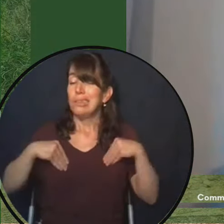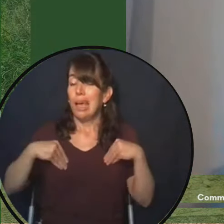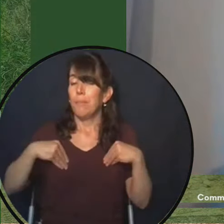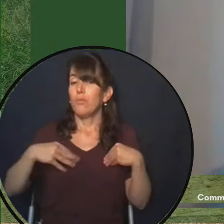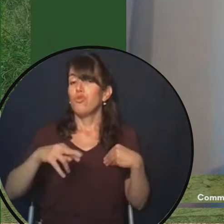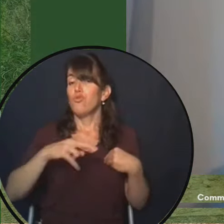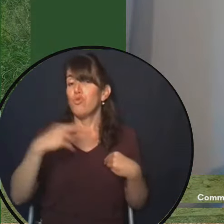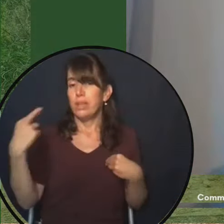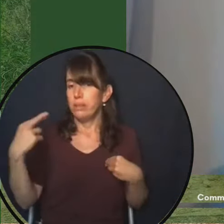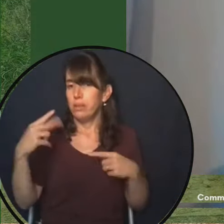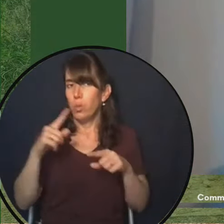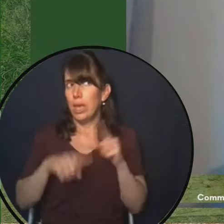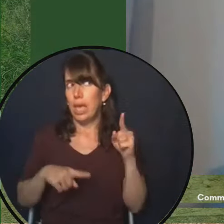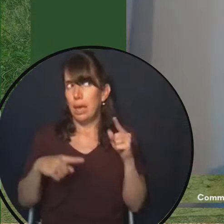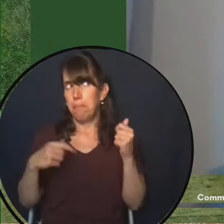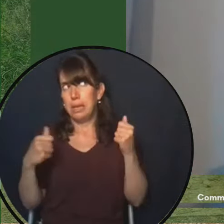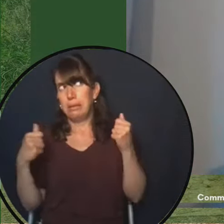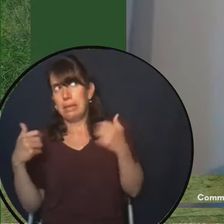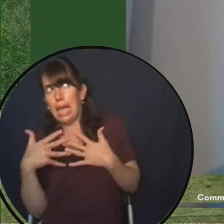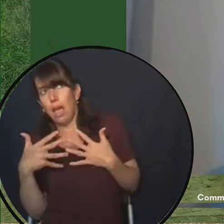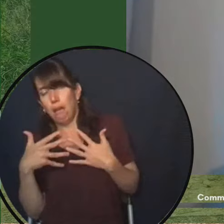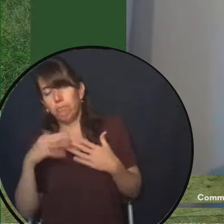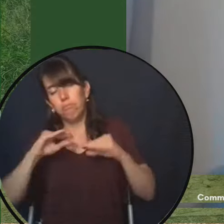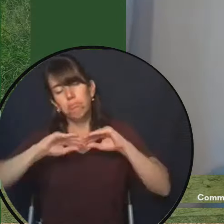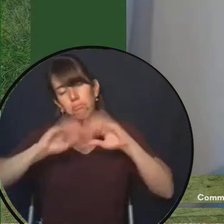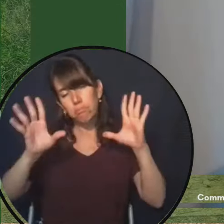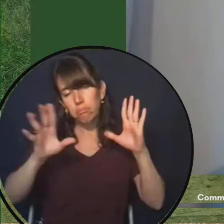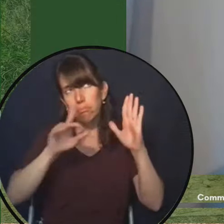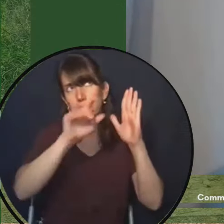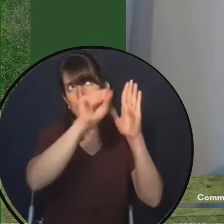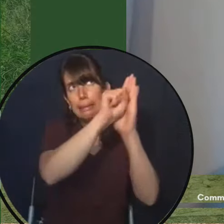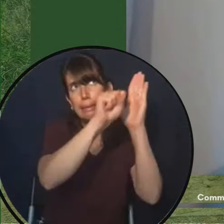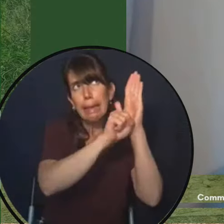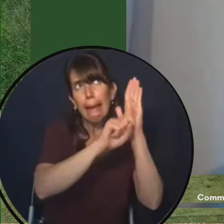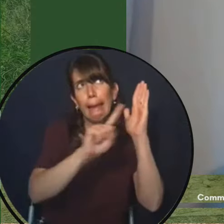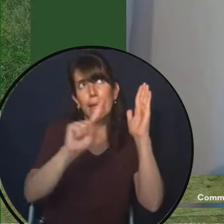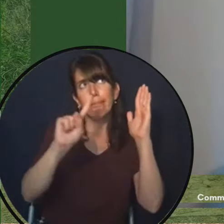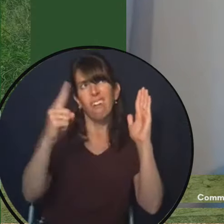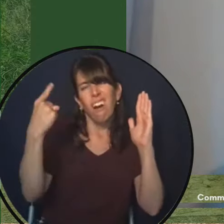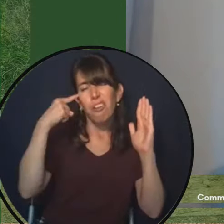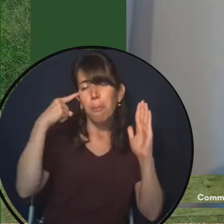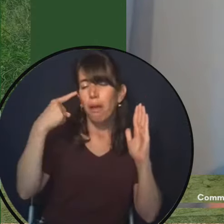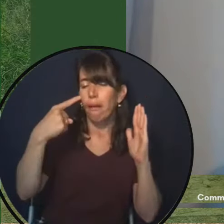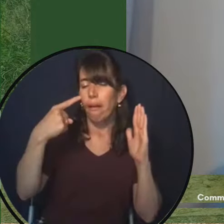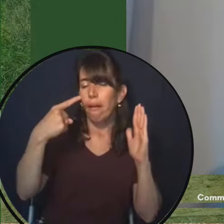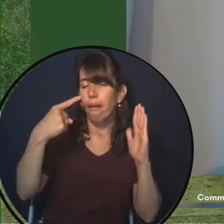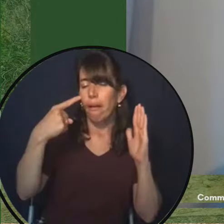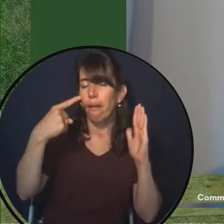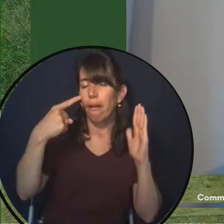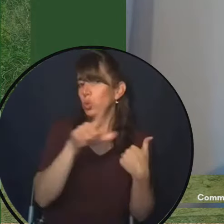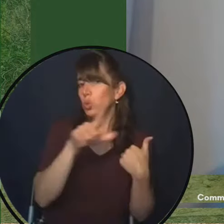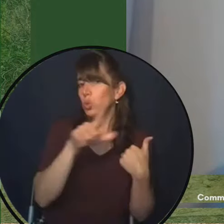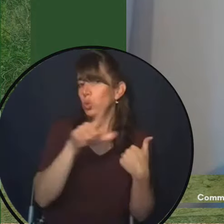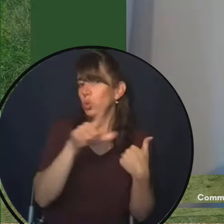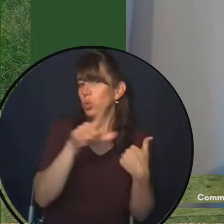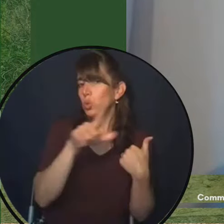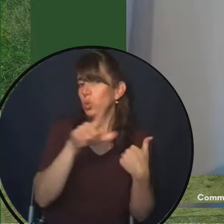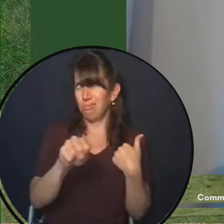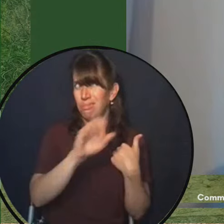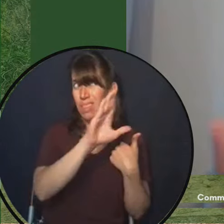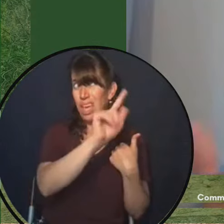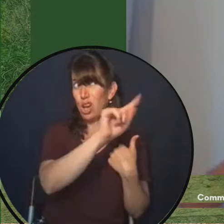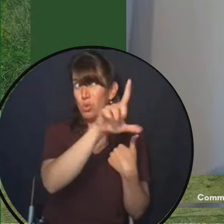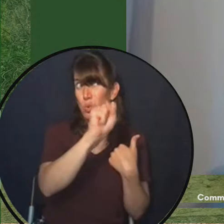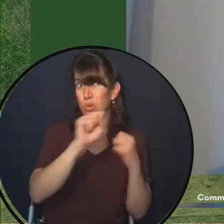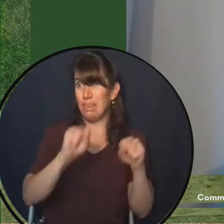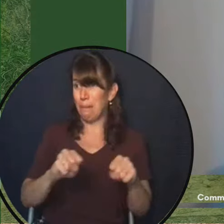state obviously has tools, which can be scary for us all, right? It can be scary for people to think about being arrested